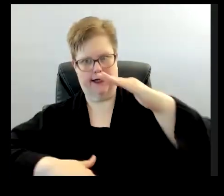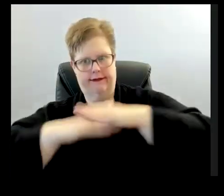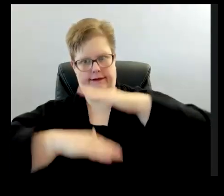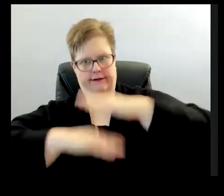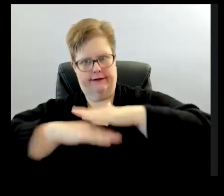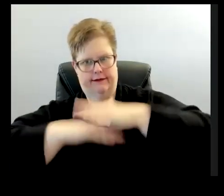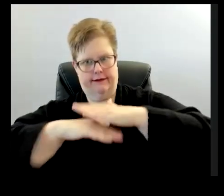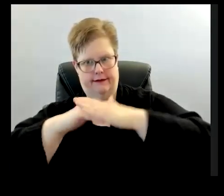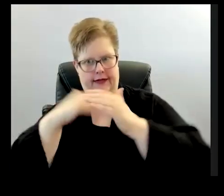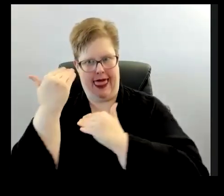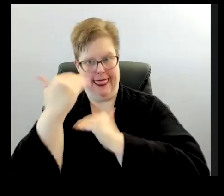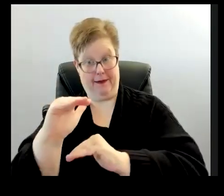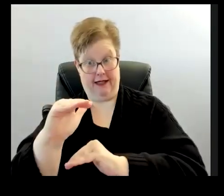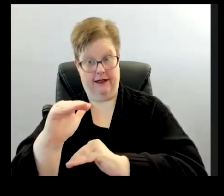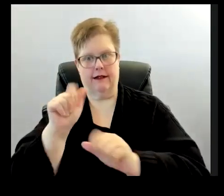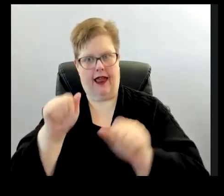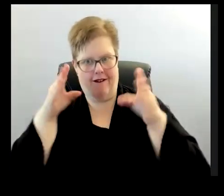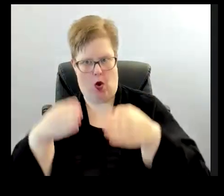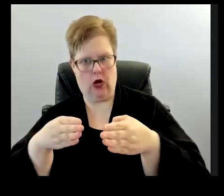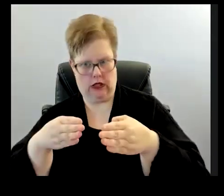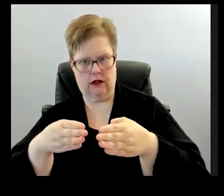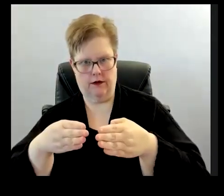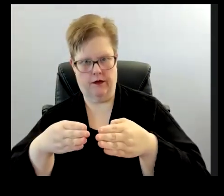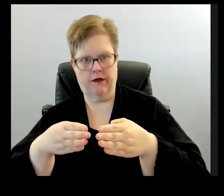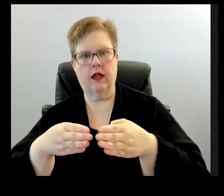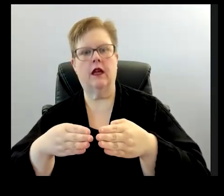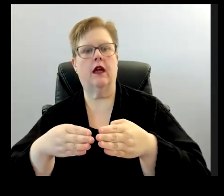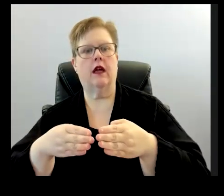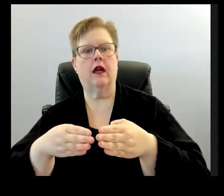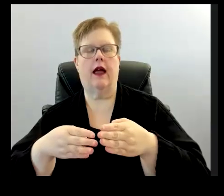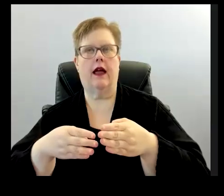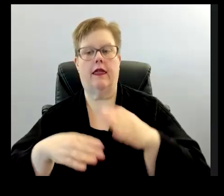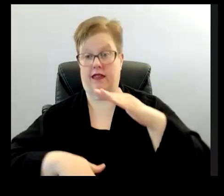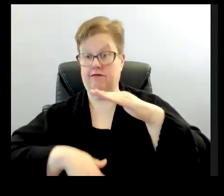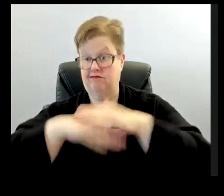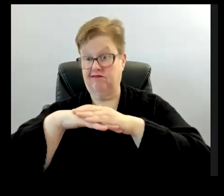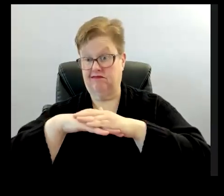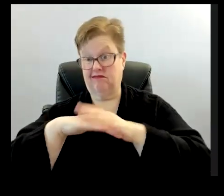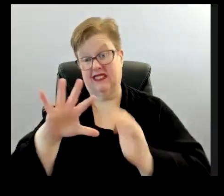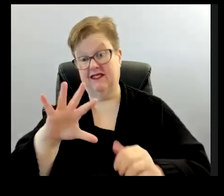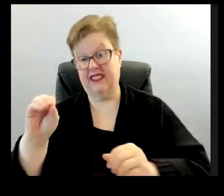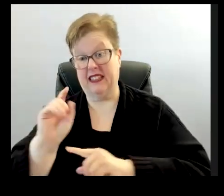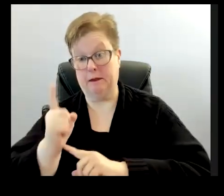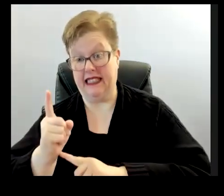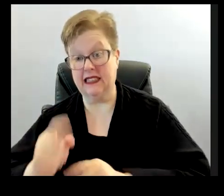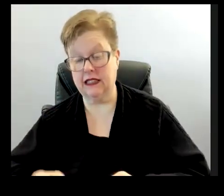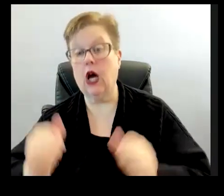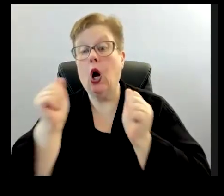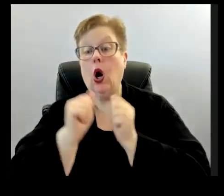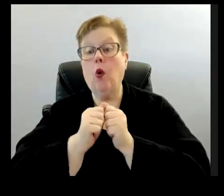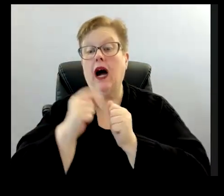it can focus on something. Um, and really the max limit is about 50 minutes, with a